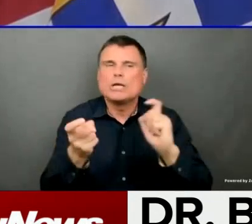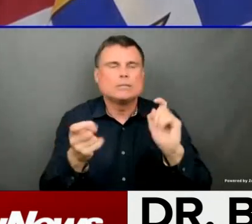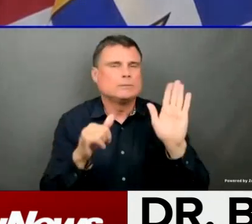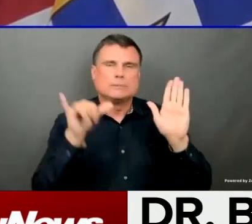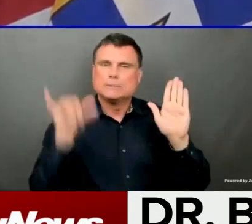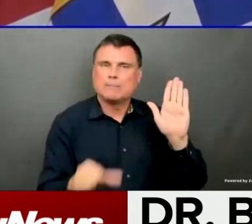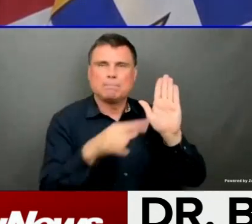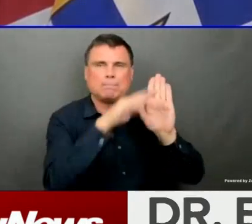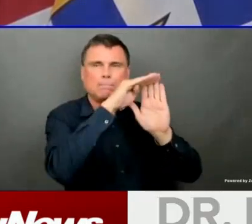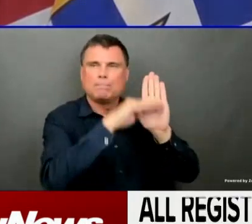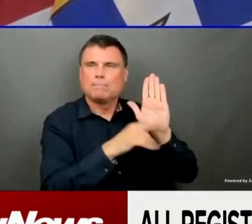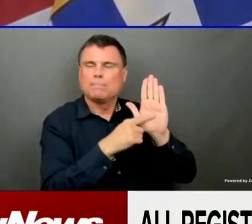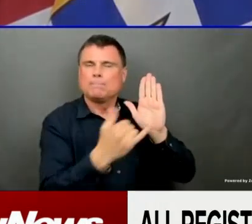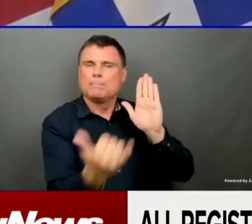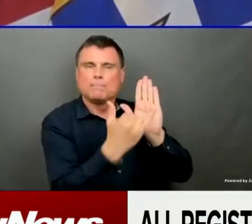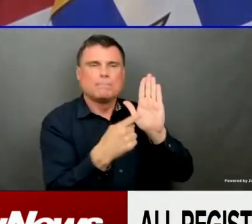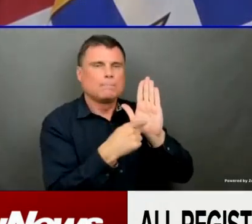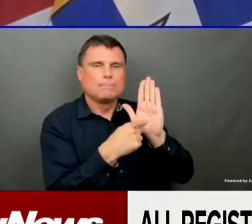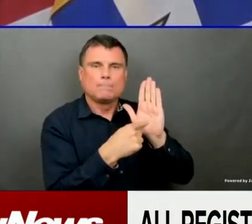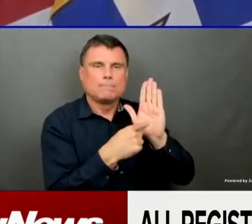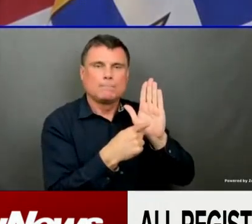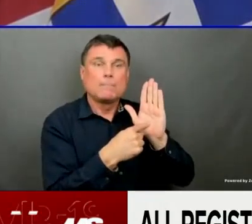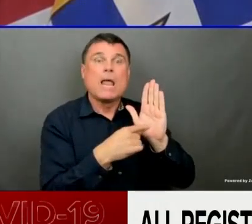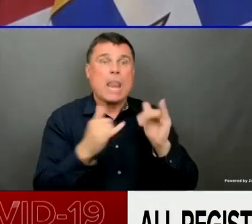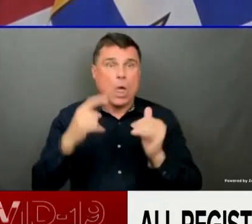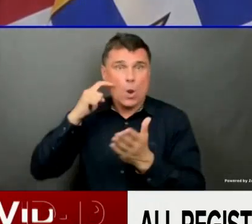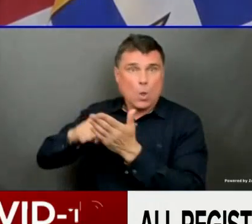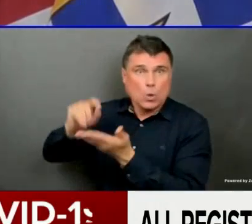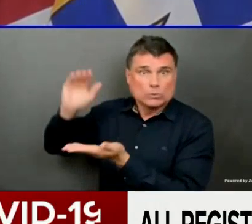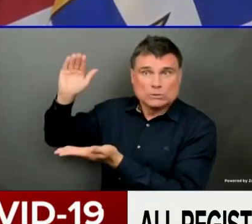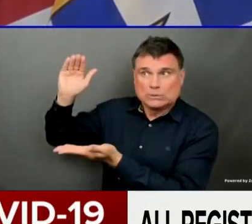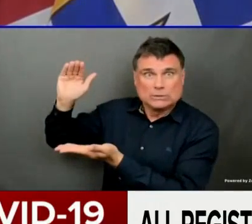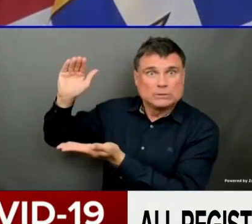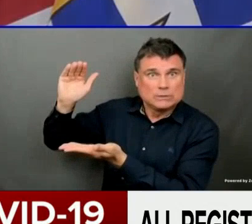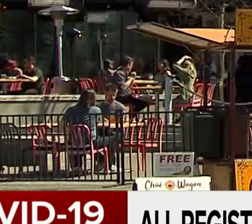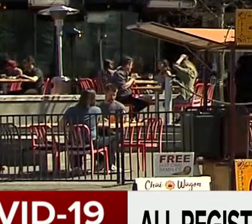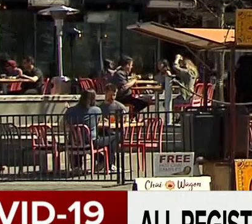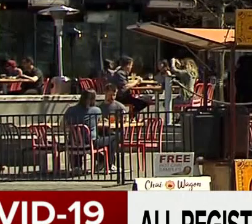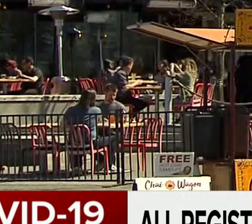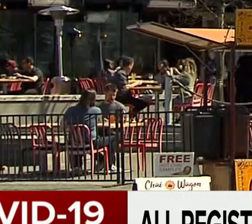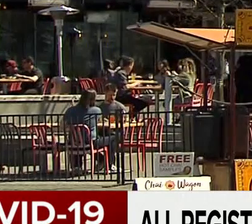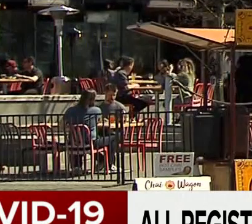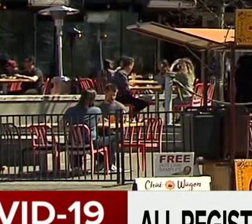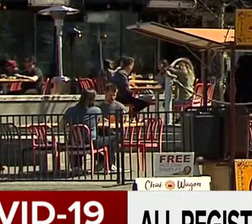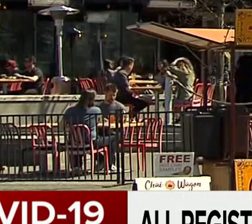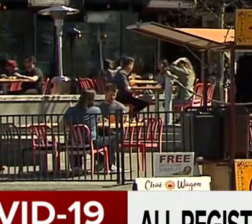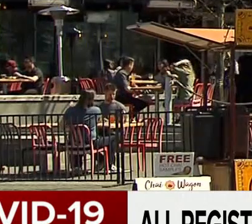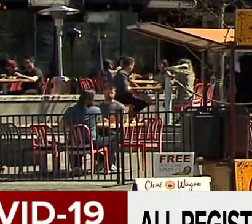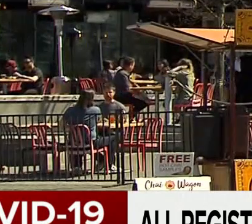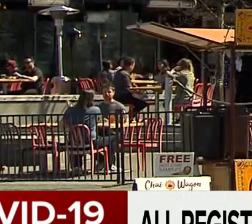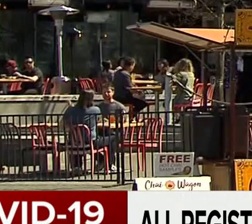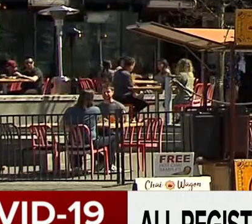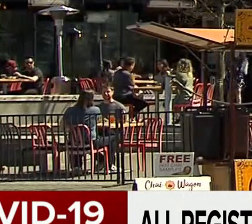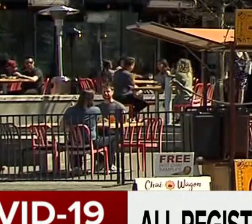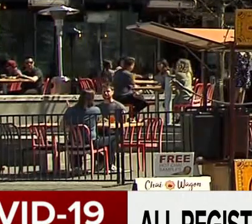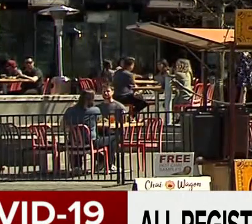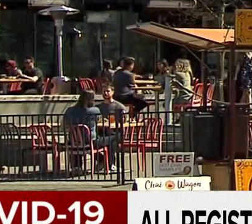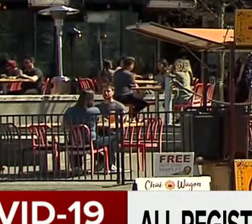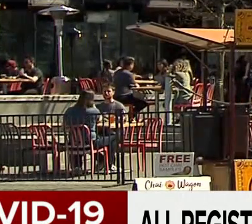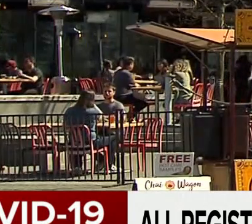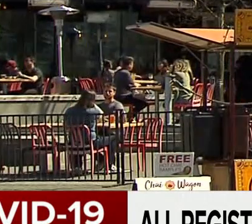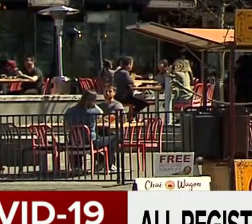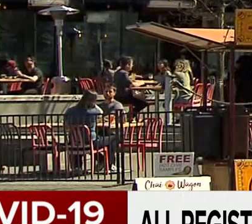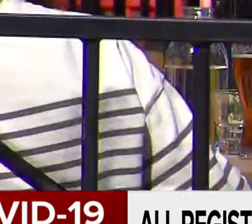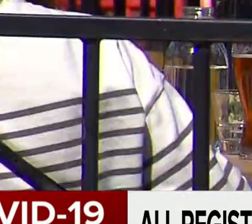up. And we need to keep it up at least through the end of the May long weekend. If we do, restrictions could start easing